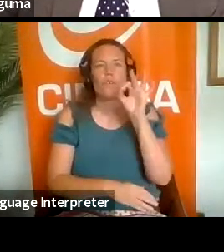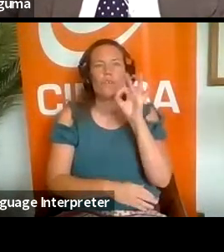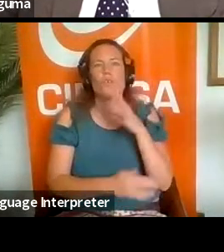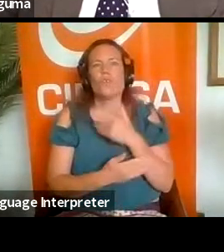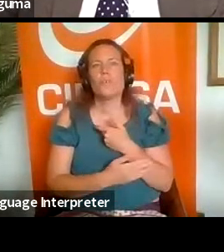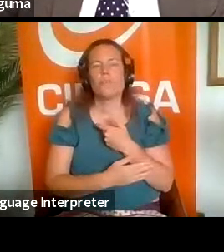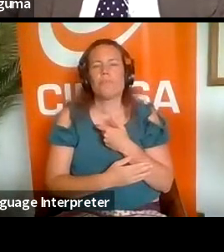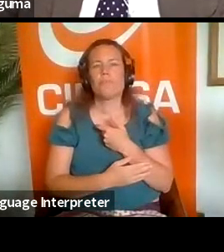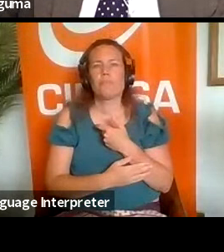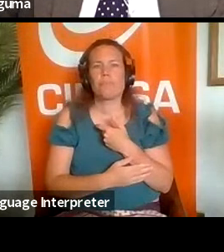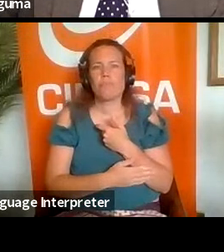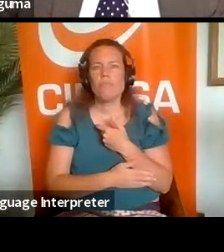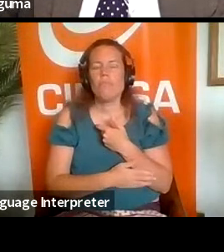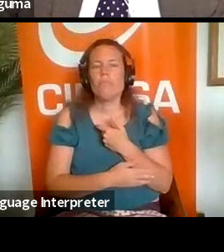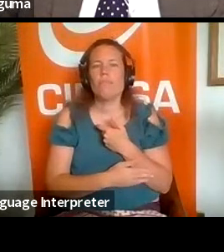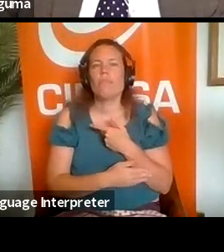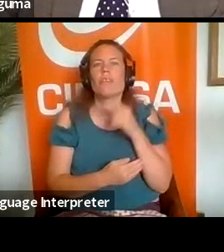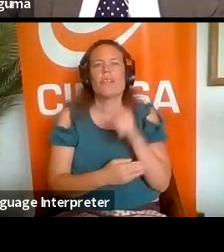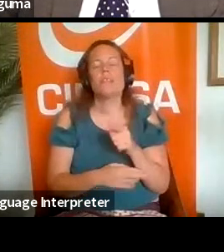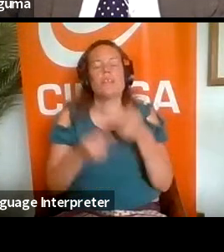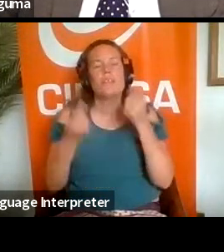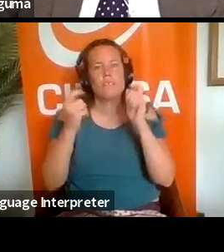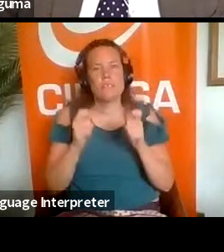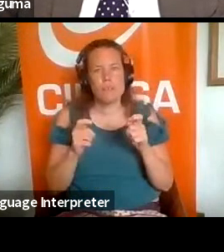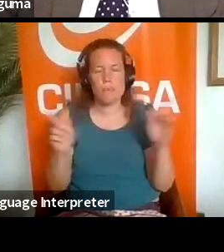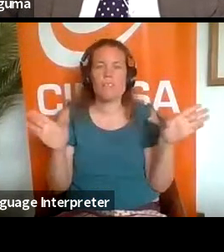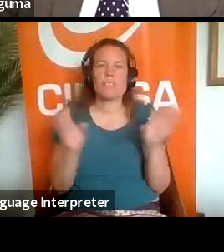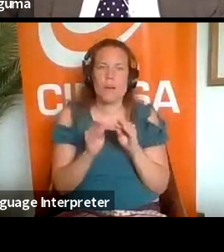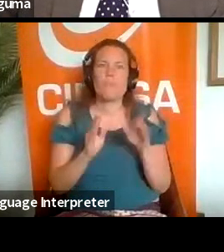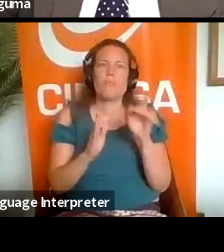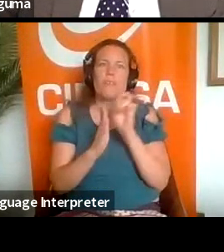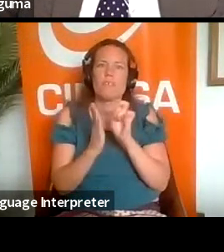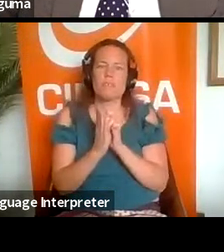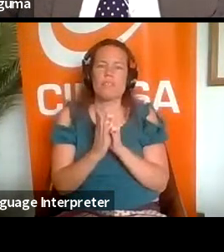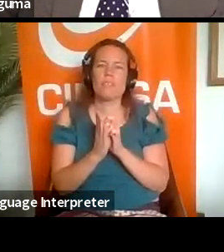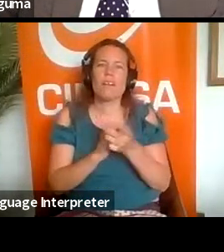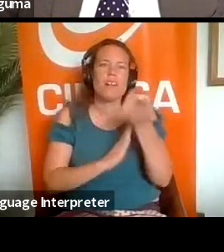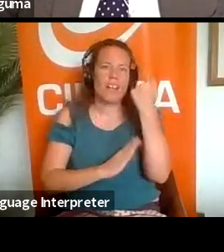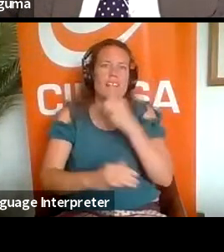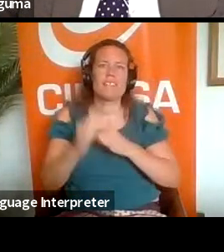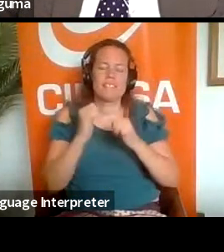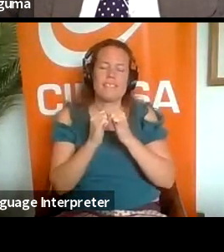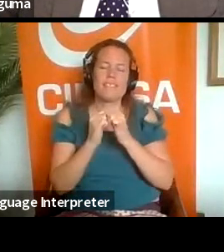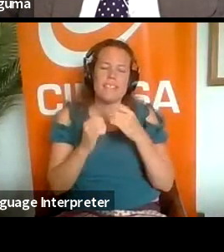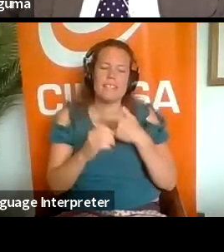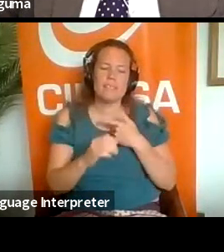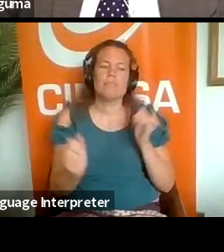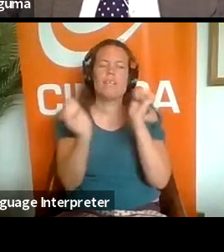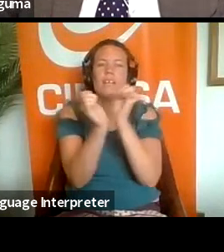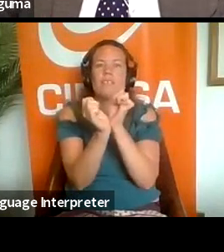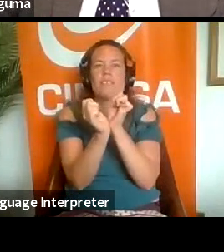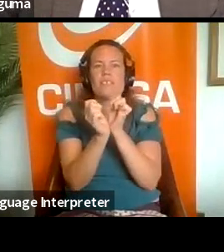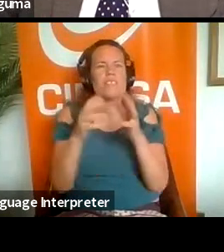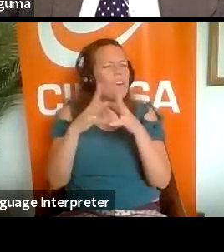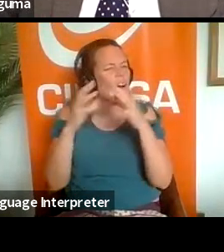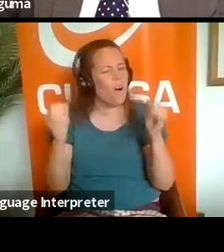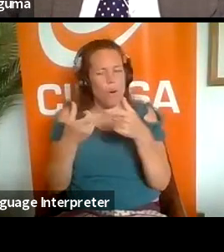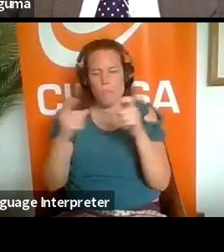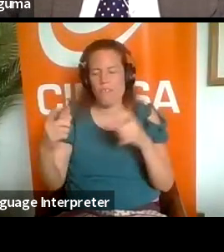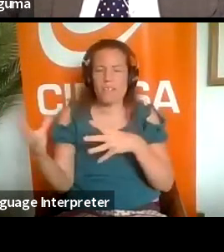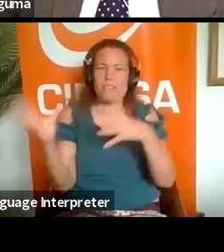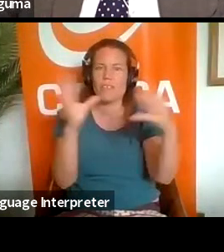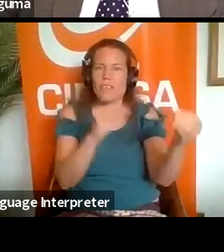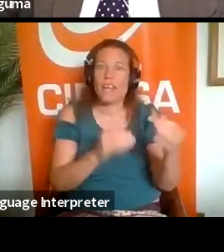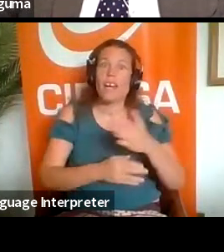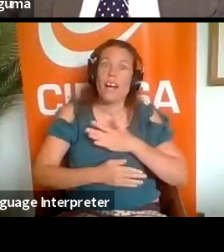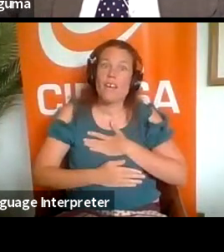was mentioned in the report summary. When I was arrested at the end of last year, all my gadgets were taken. Thankfully for me, I